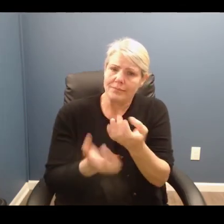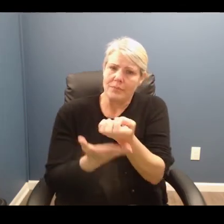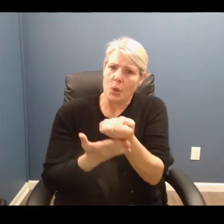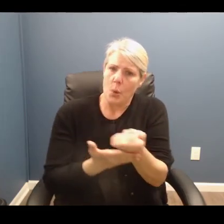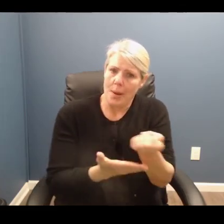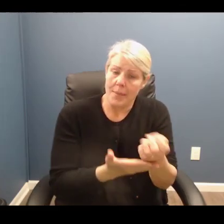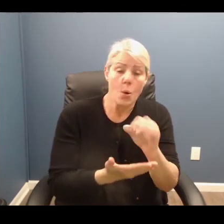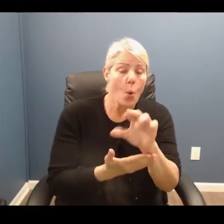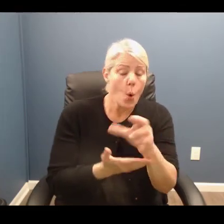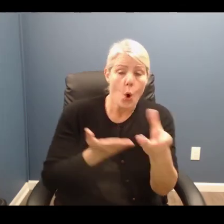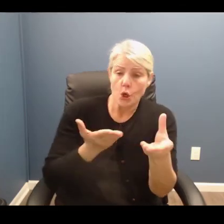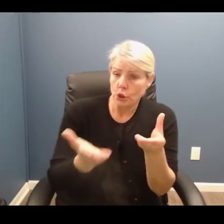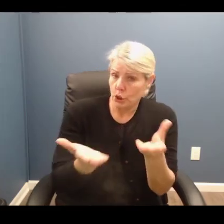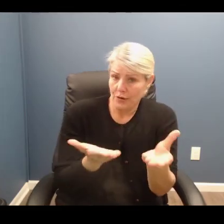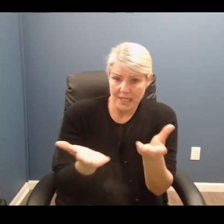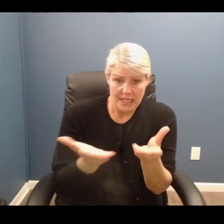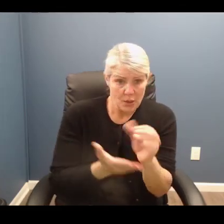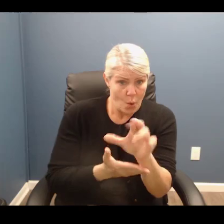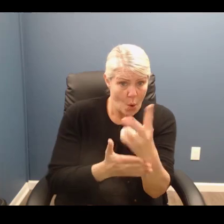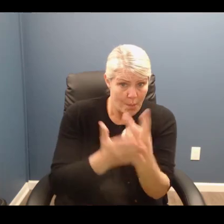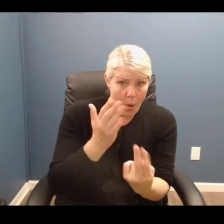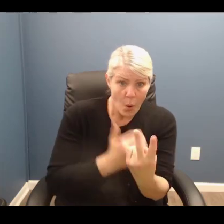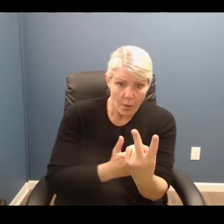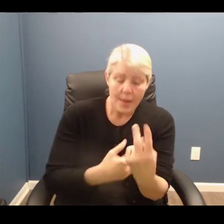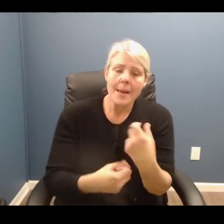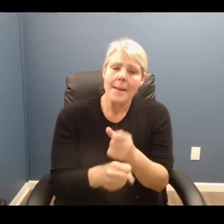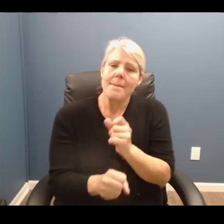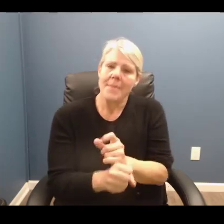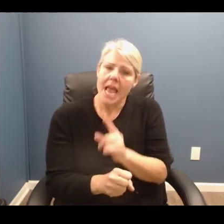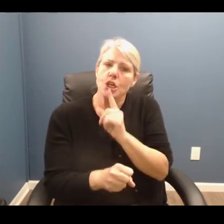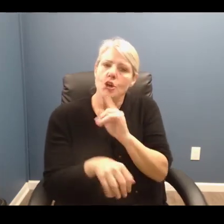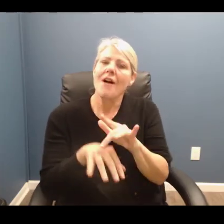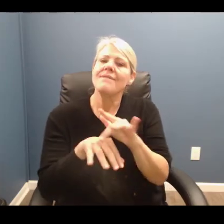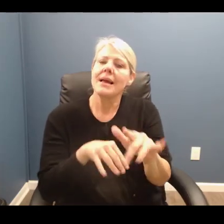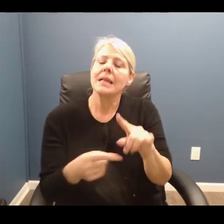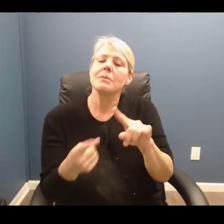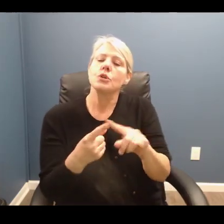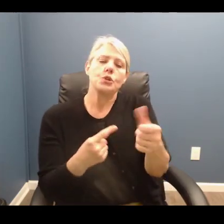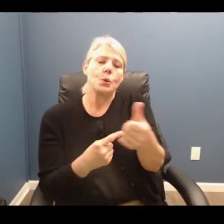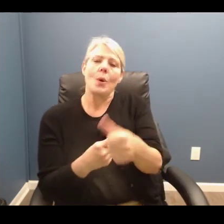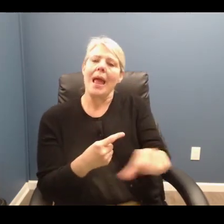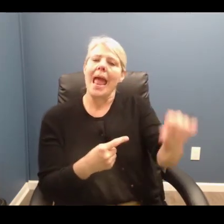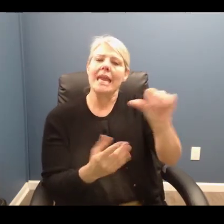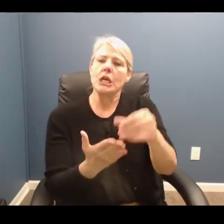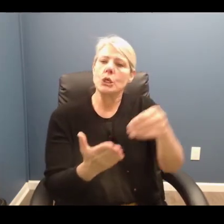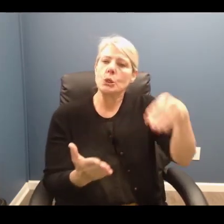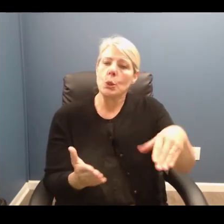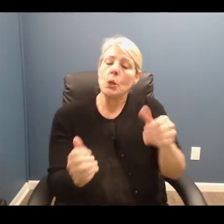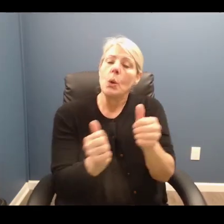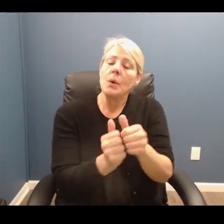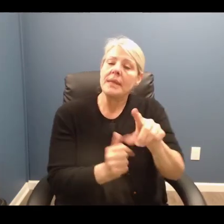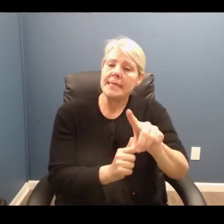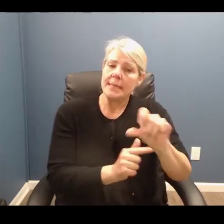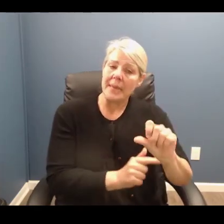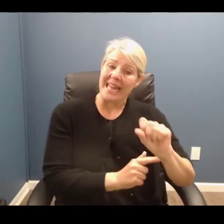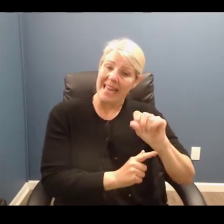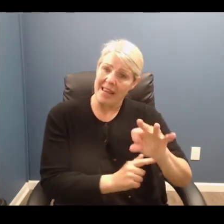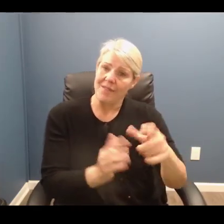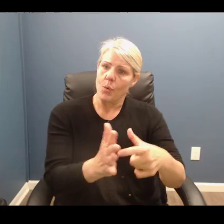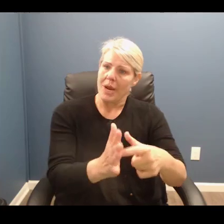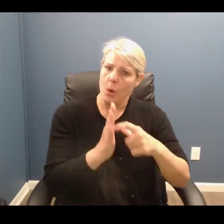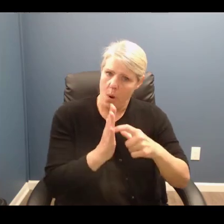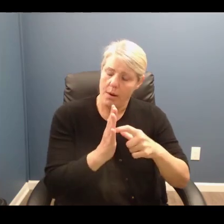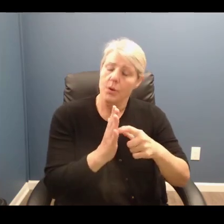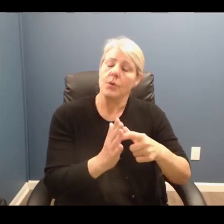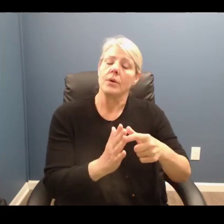assistive technology services, or both, are made available to a child with a disability if required as part of the child's